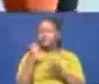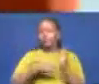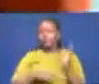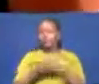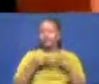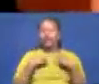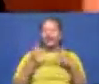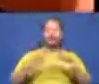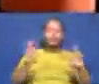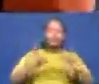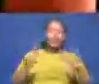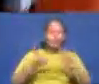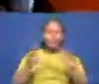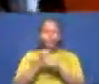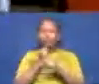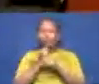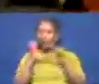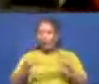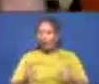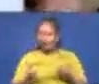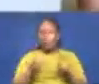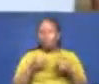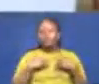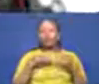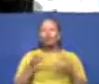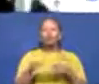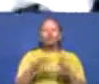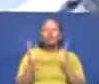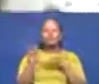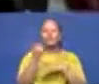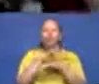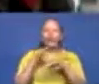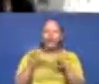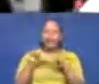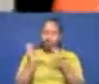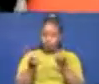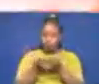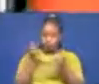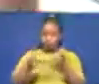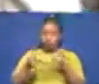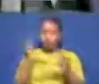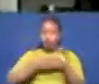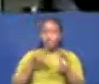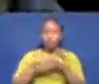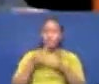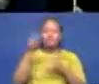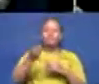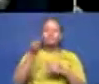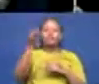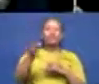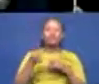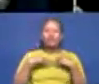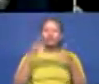wamejitolea kutia bidii ili kuhakikisha wanajipatia nafasi katika timu ya taifa itakayoshiriki katika mashindano ya siku zijazo ya